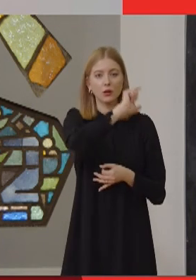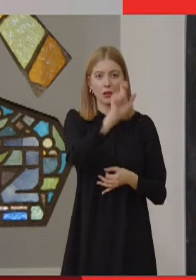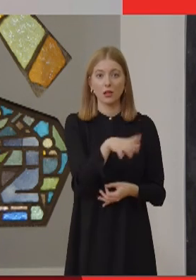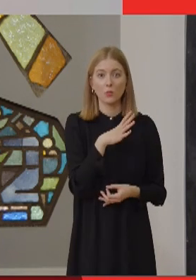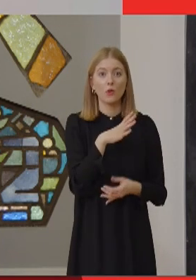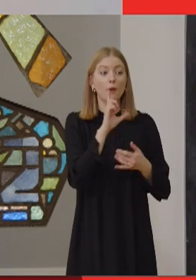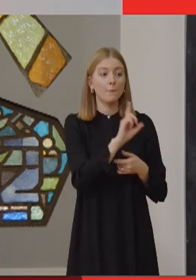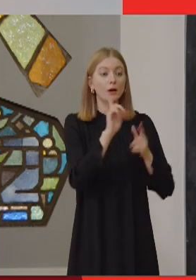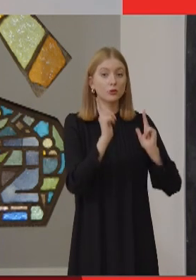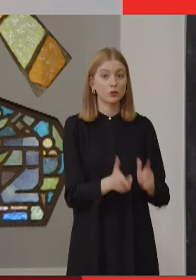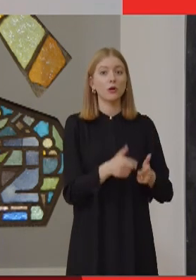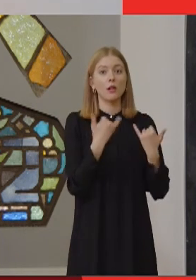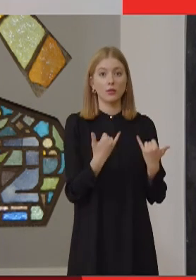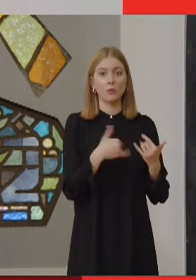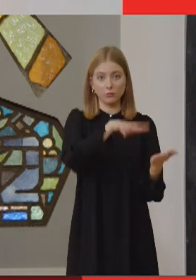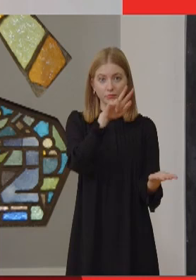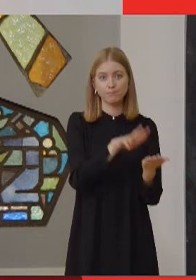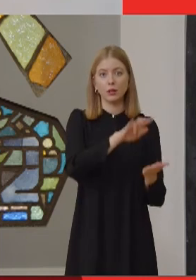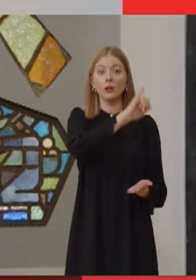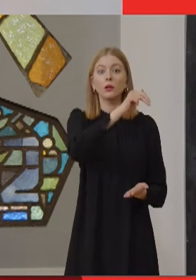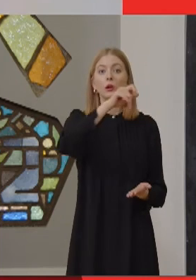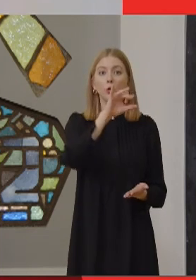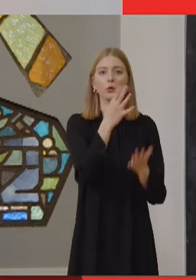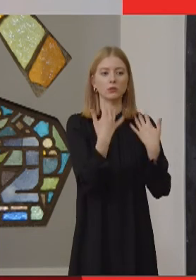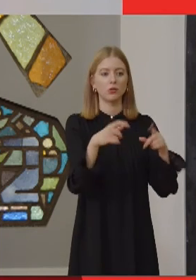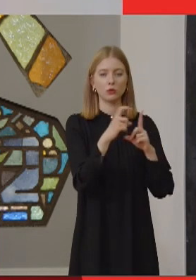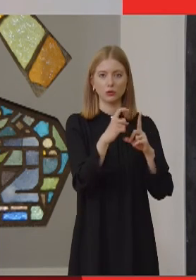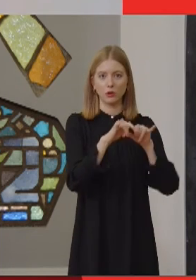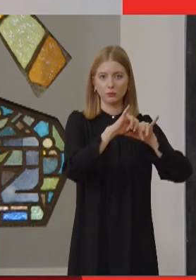We see the change in Lithuania, and